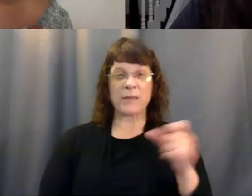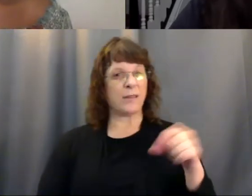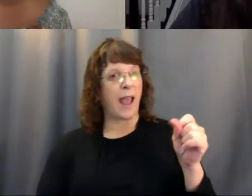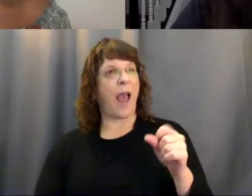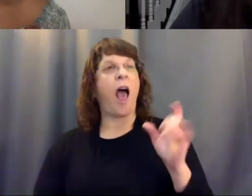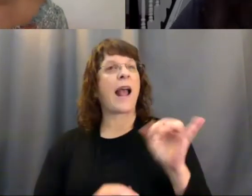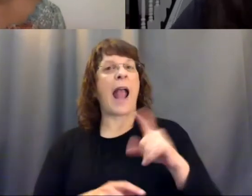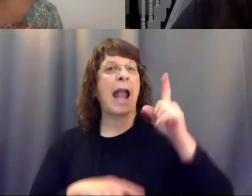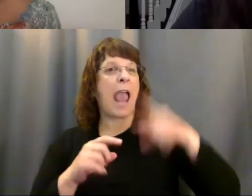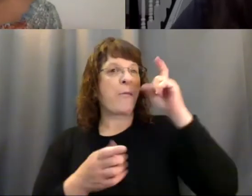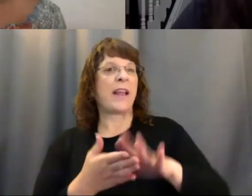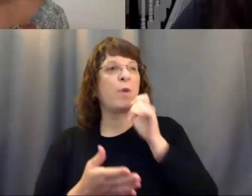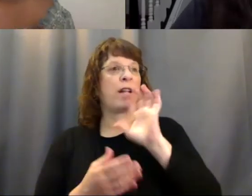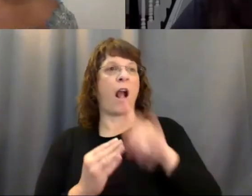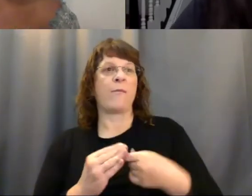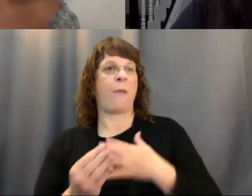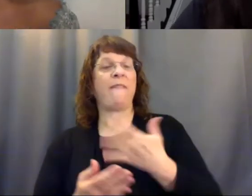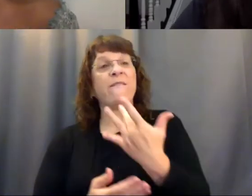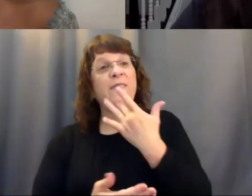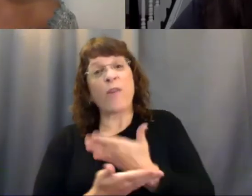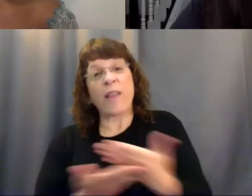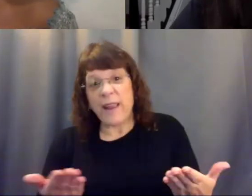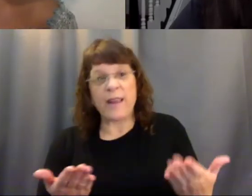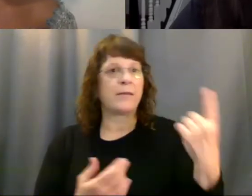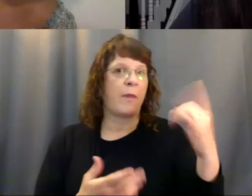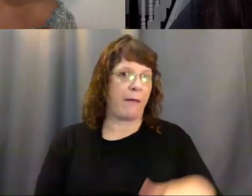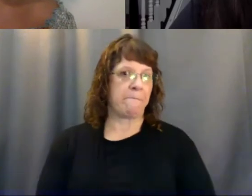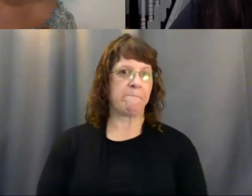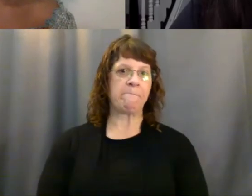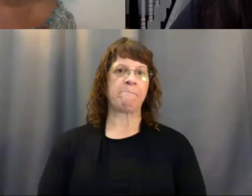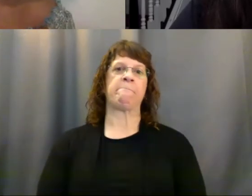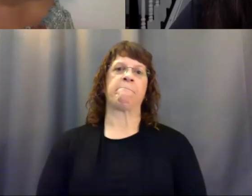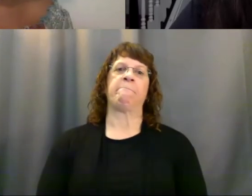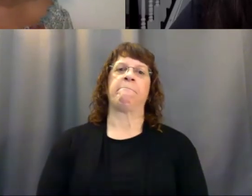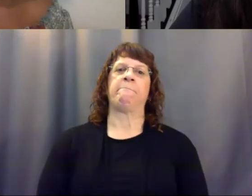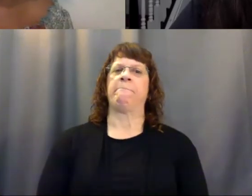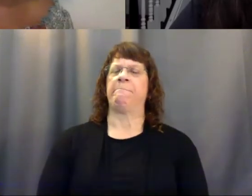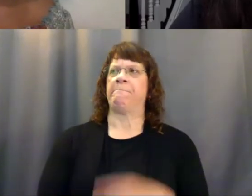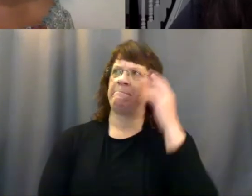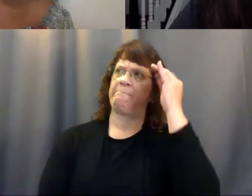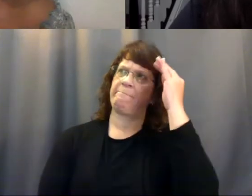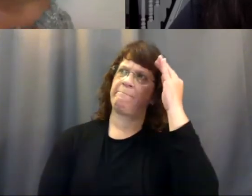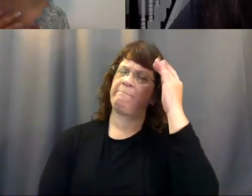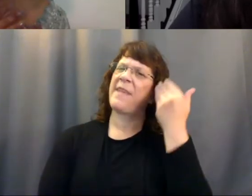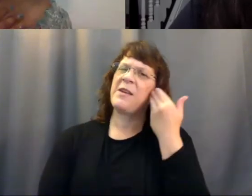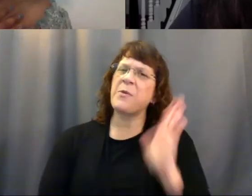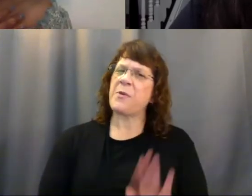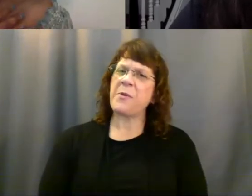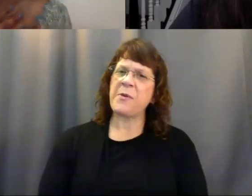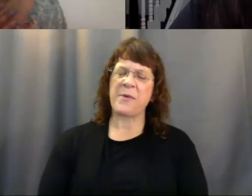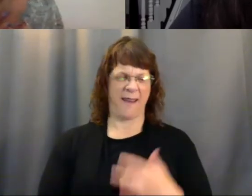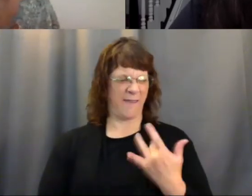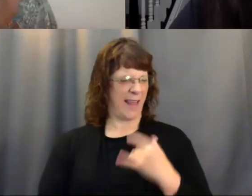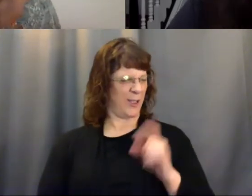talk about my favorite thing, this thing about brains. I don't know. I feel like I should have an answer to